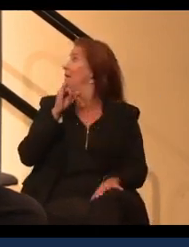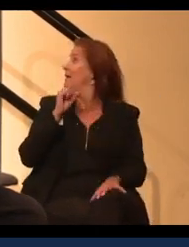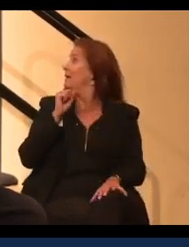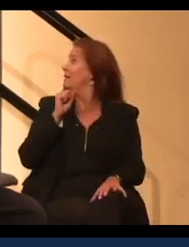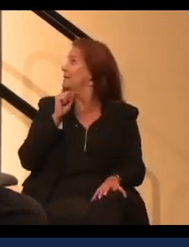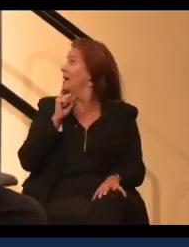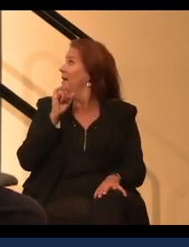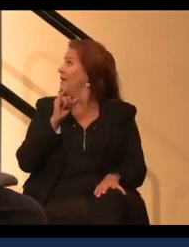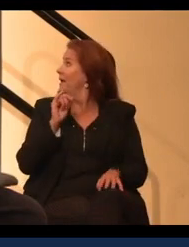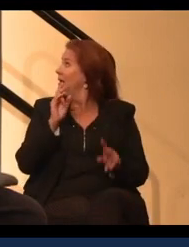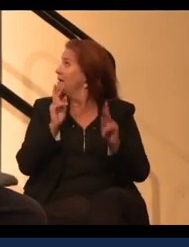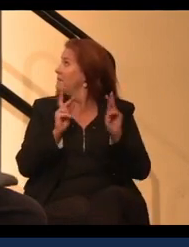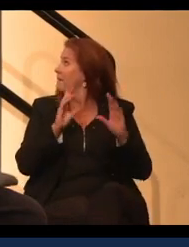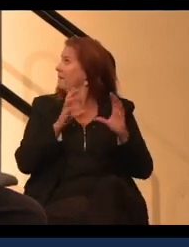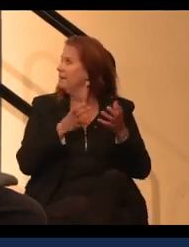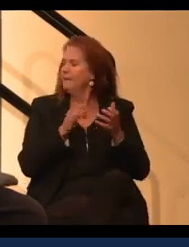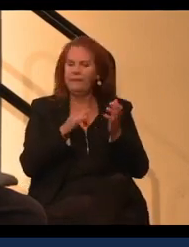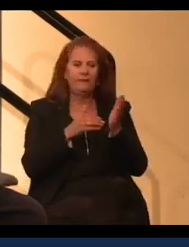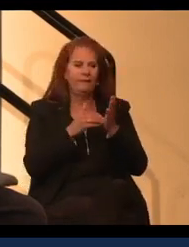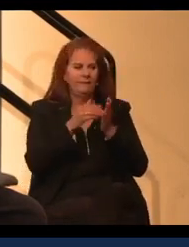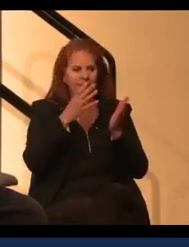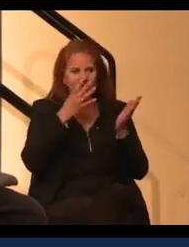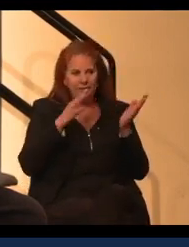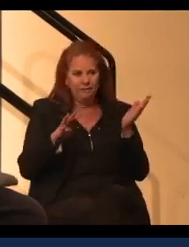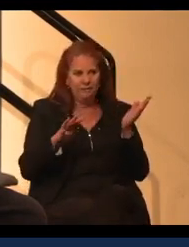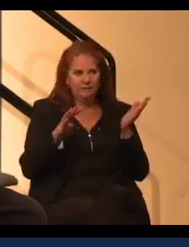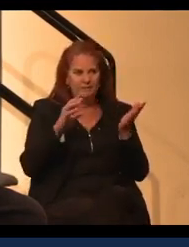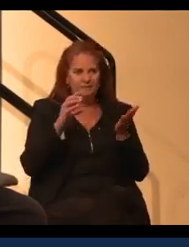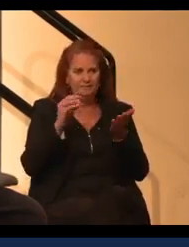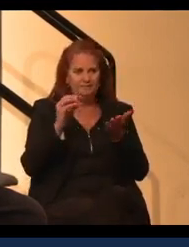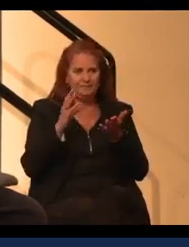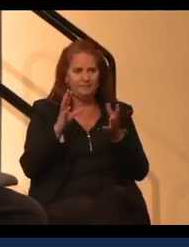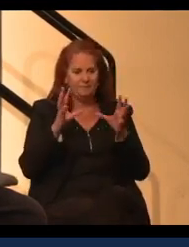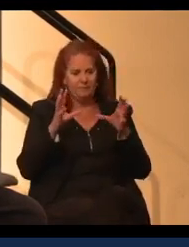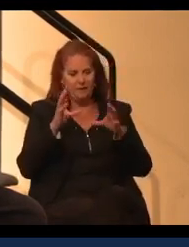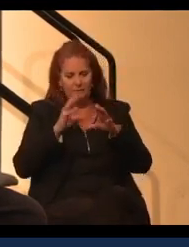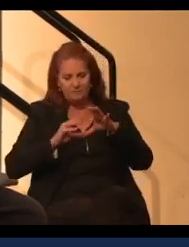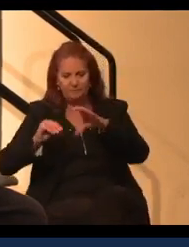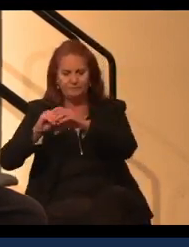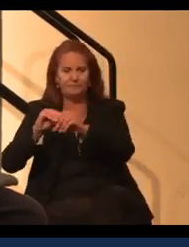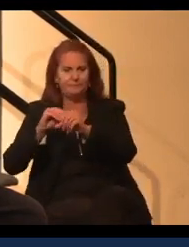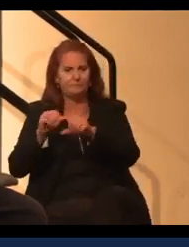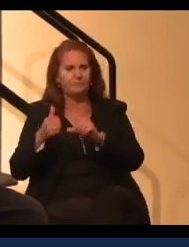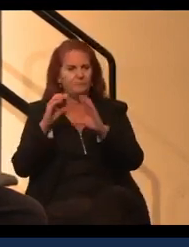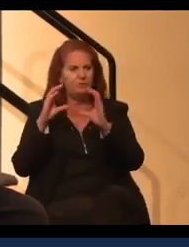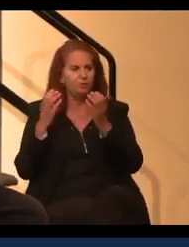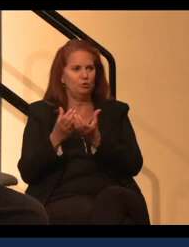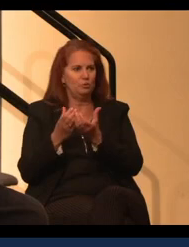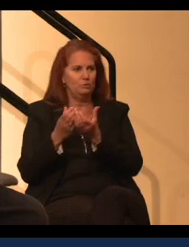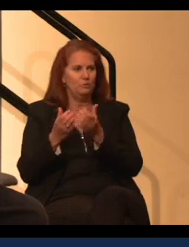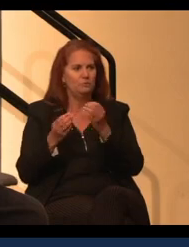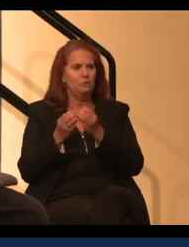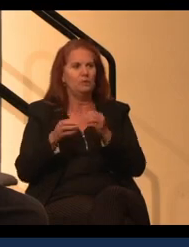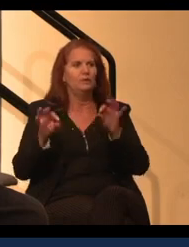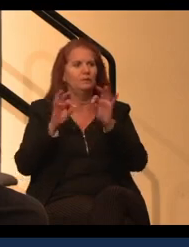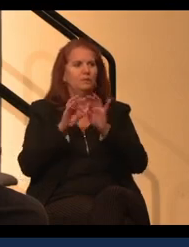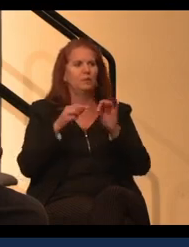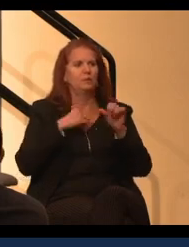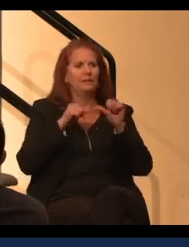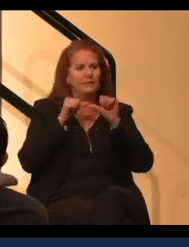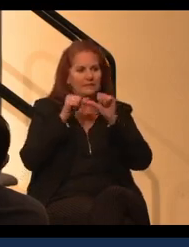this is a population that is oftentimes ignored or swept as part of another group, and I think it's all the more important that we continue